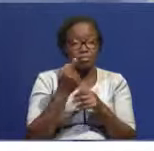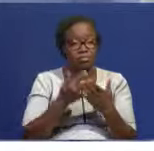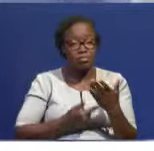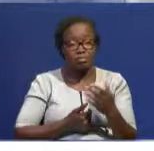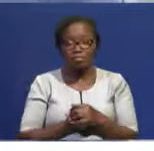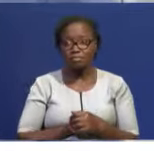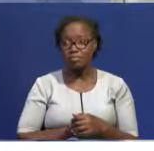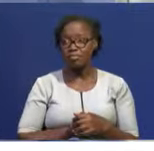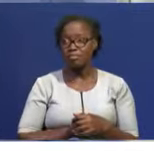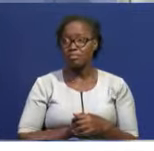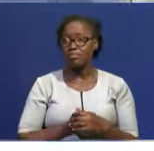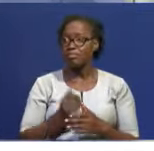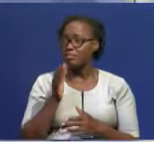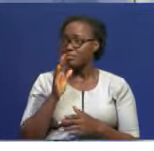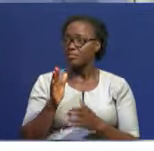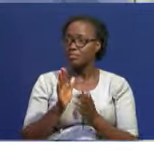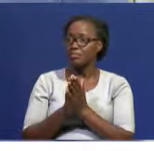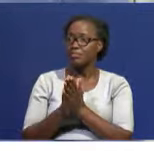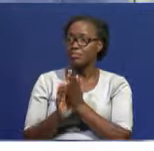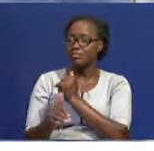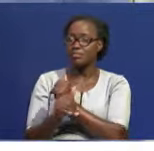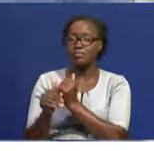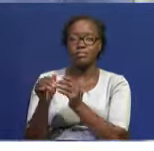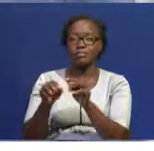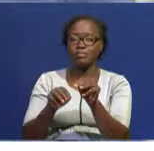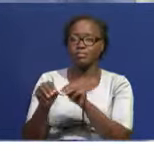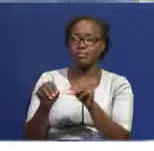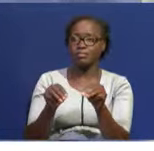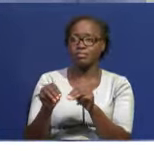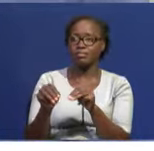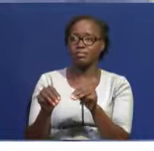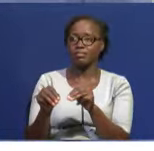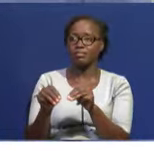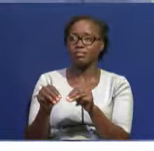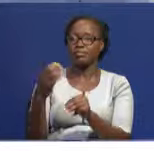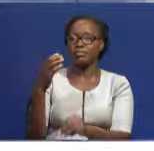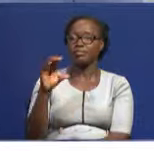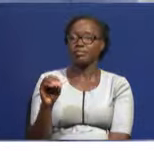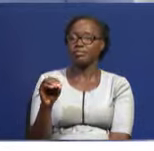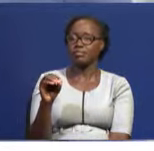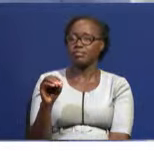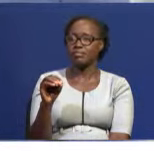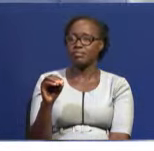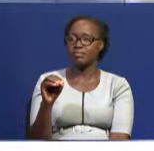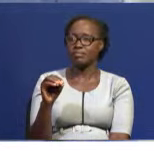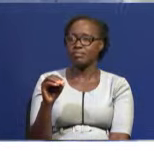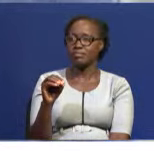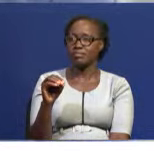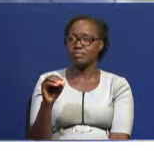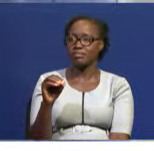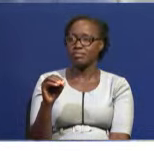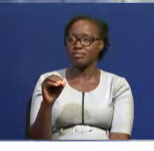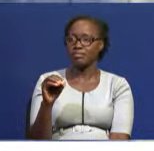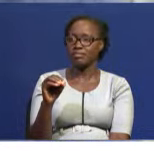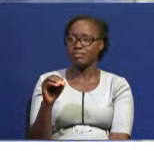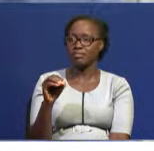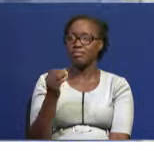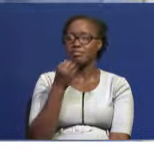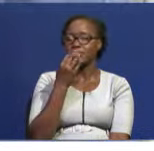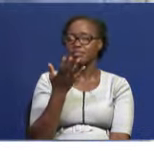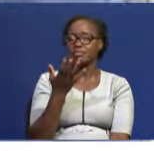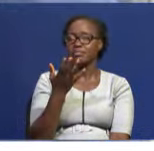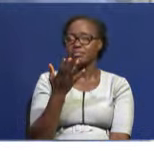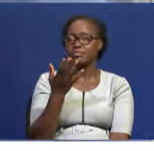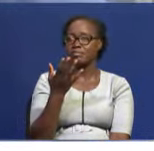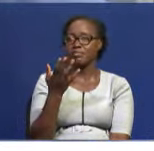it? Okay, I've just spoken to our disaster management, the chief officer, and I've given him the information,